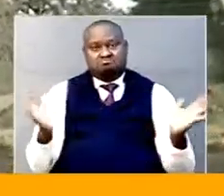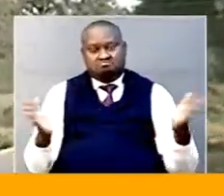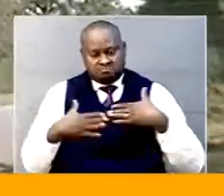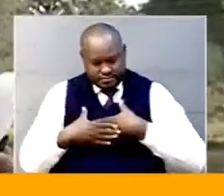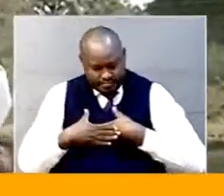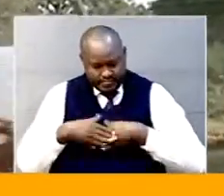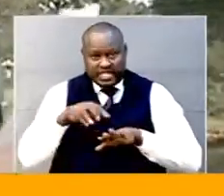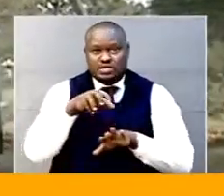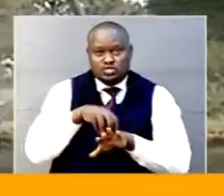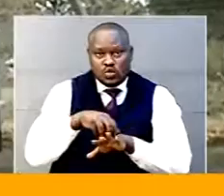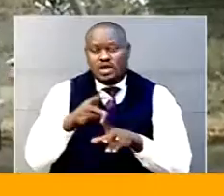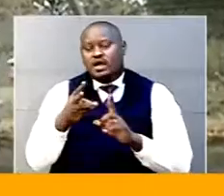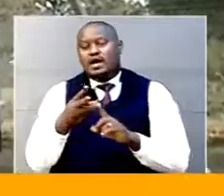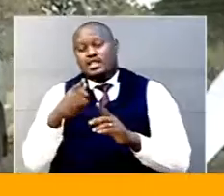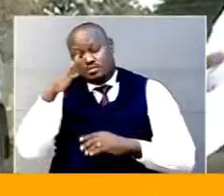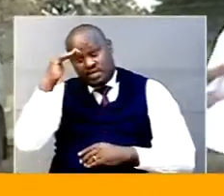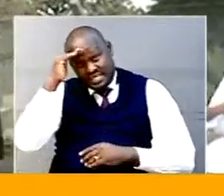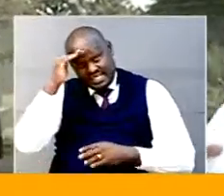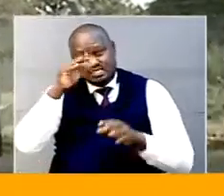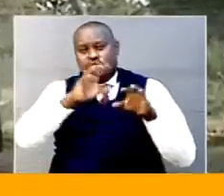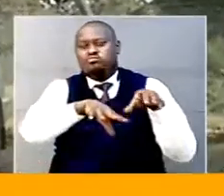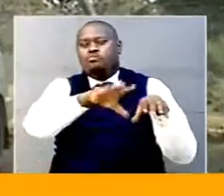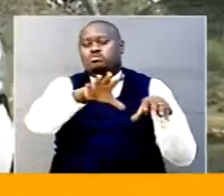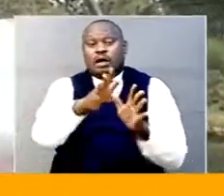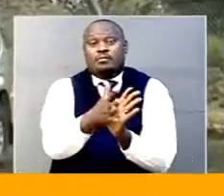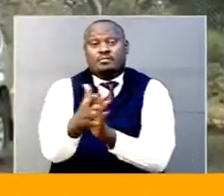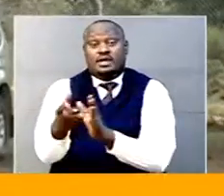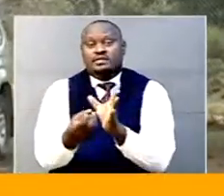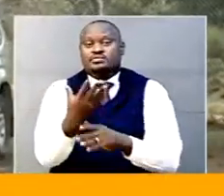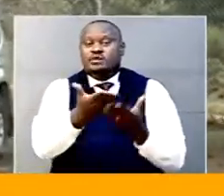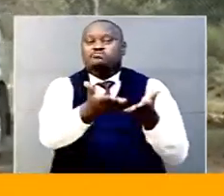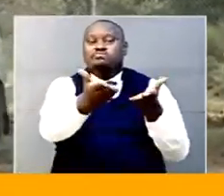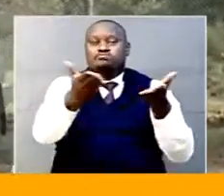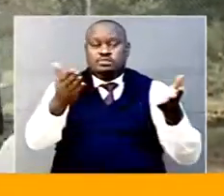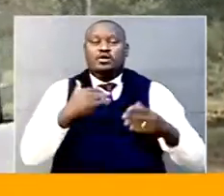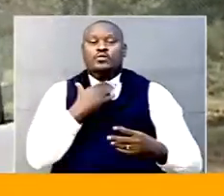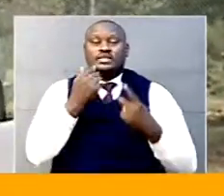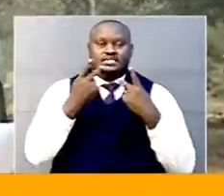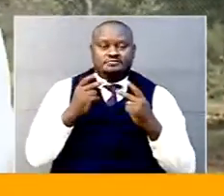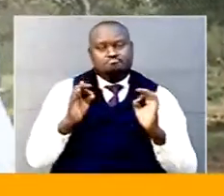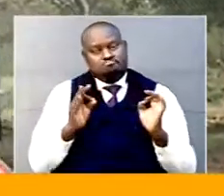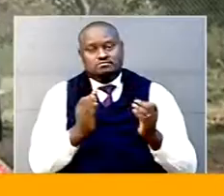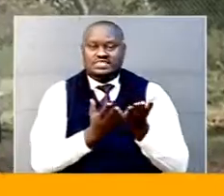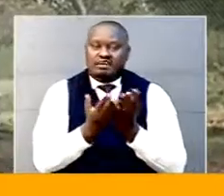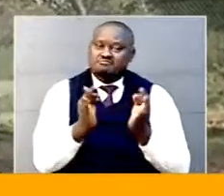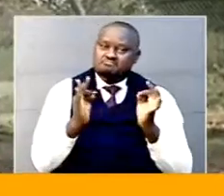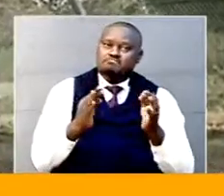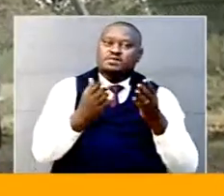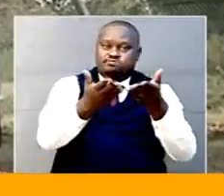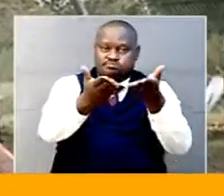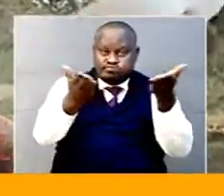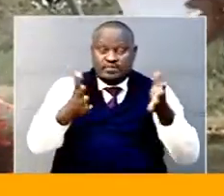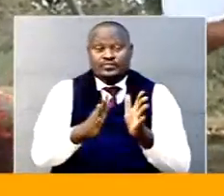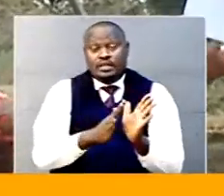churches, the police posts to ensure that the policemen in this area are well accommodated. We have additional